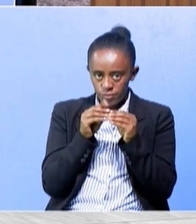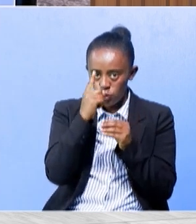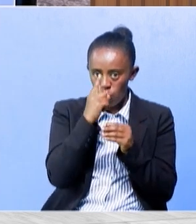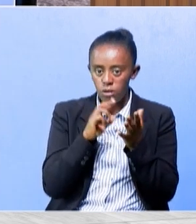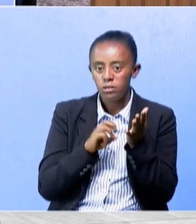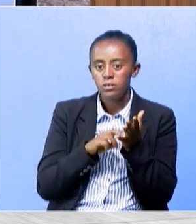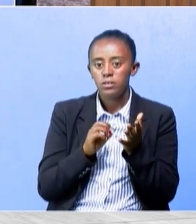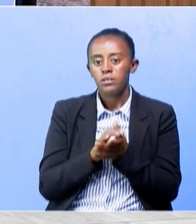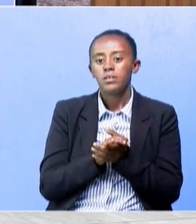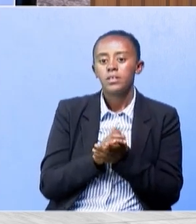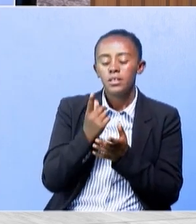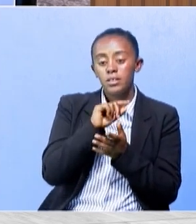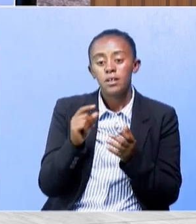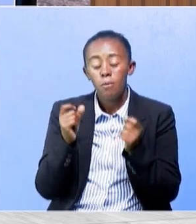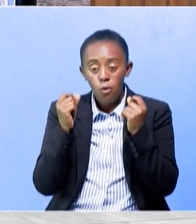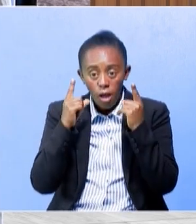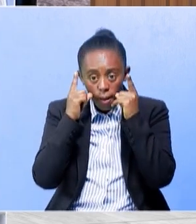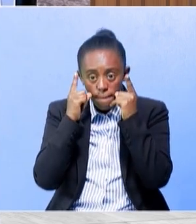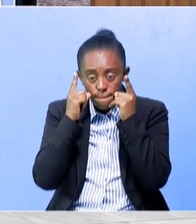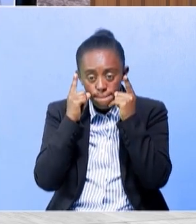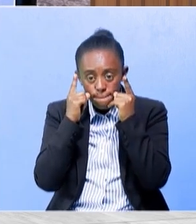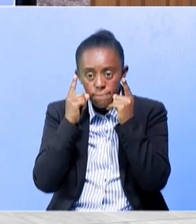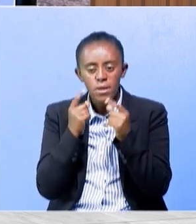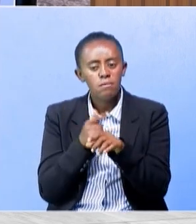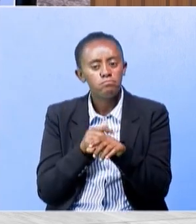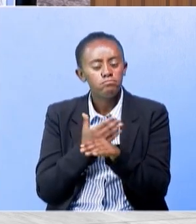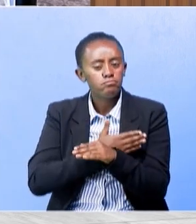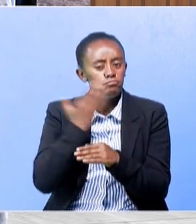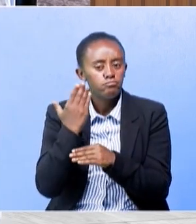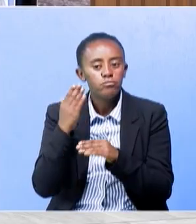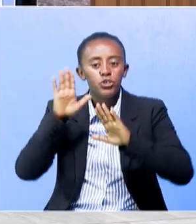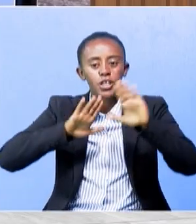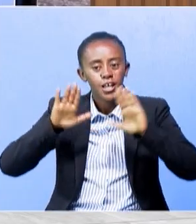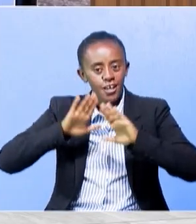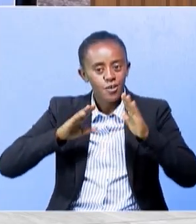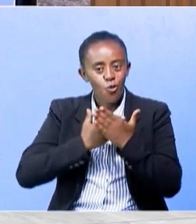once. The family woke up early on Sunday morning.